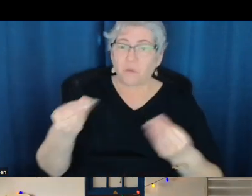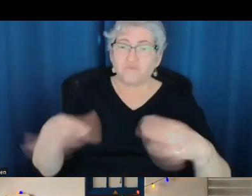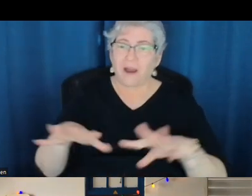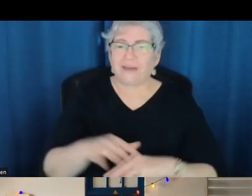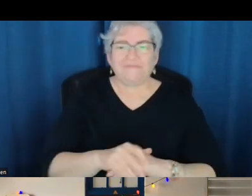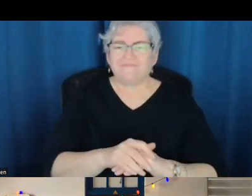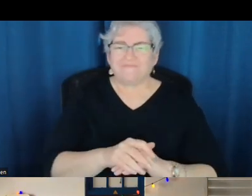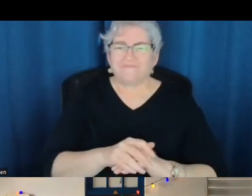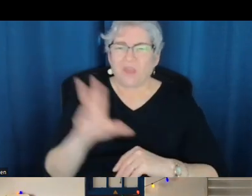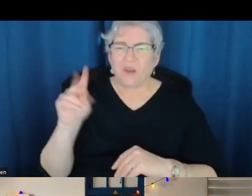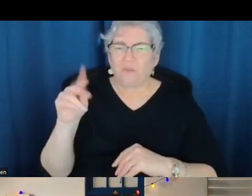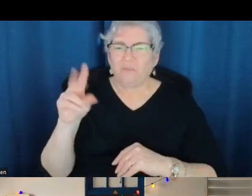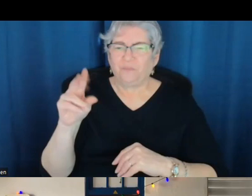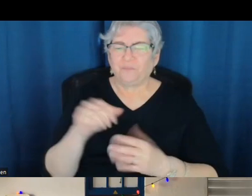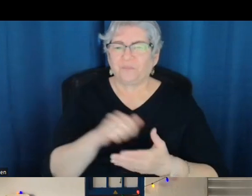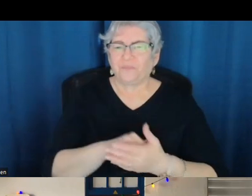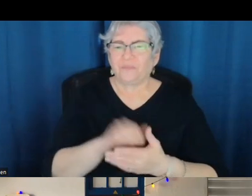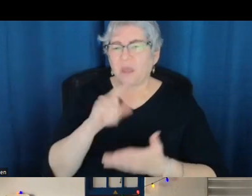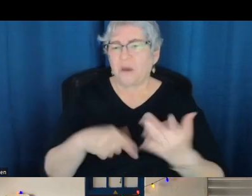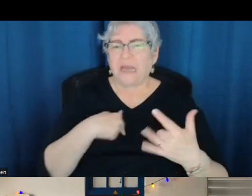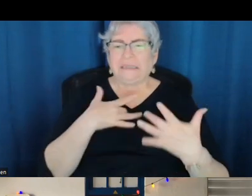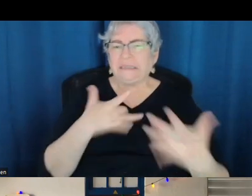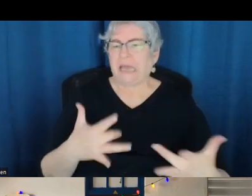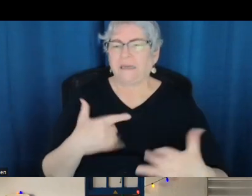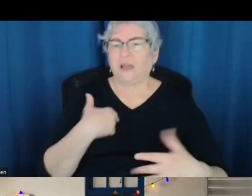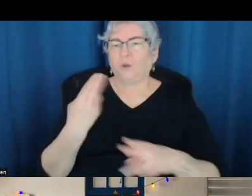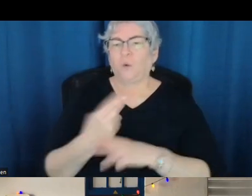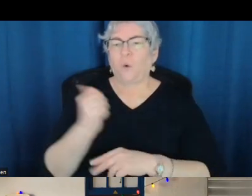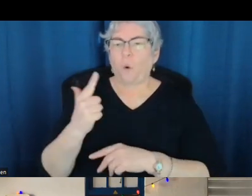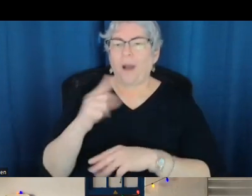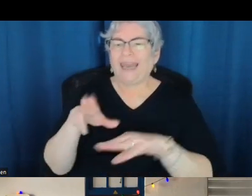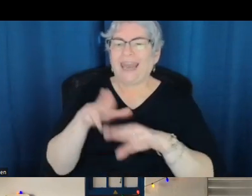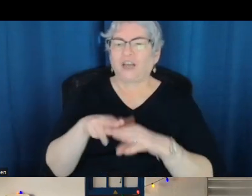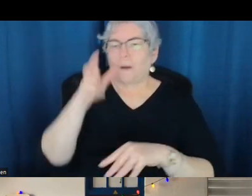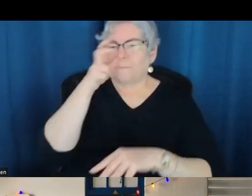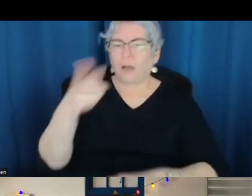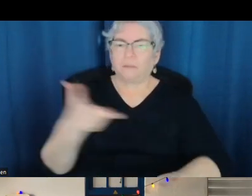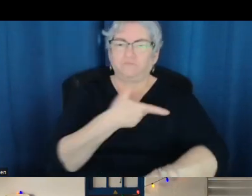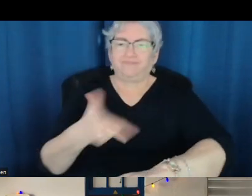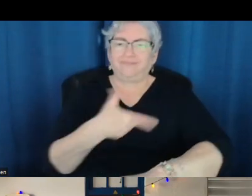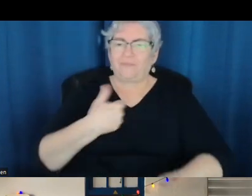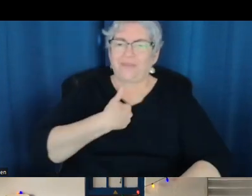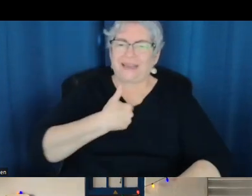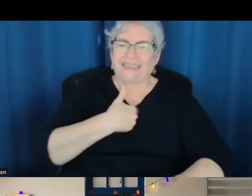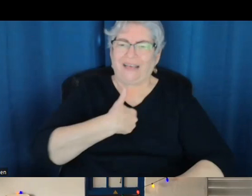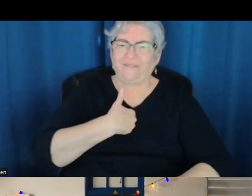think that's what I tend to do is I use all natural bug spray and apply it to myself.